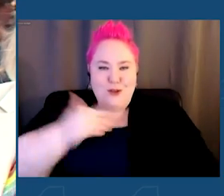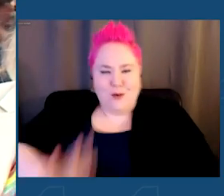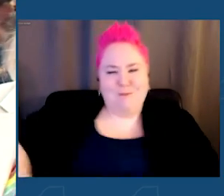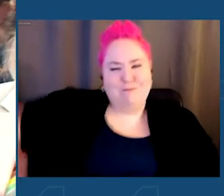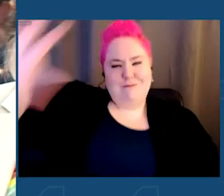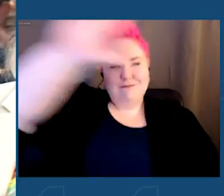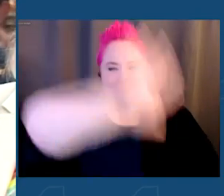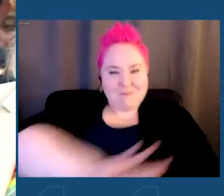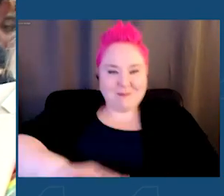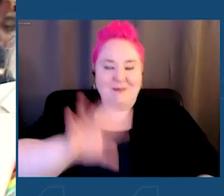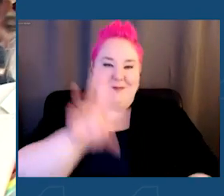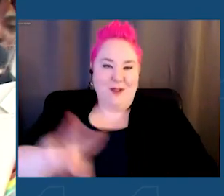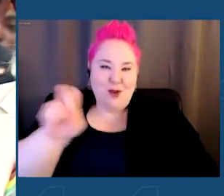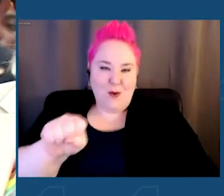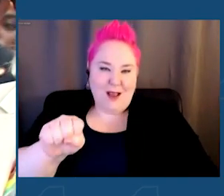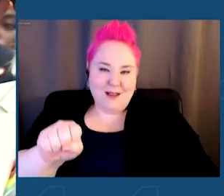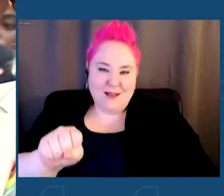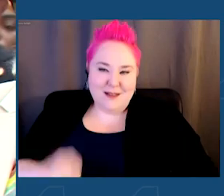country.